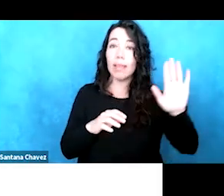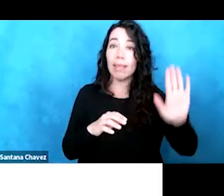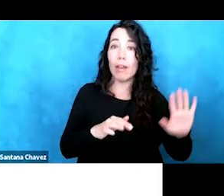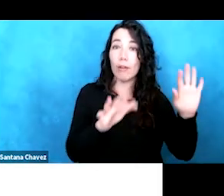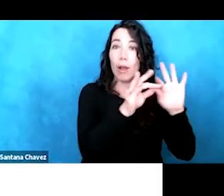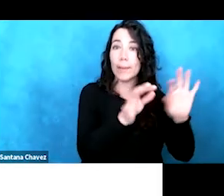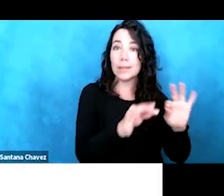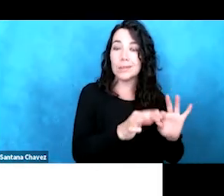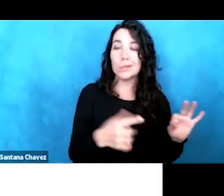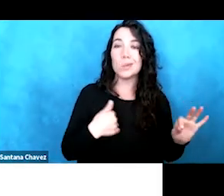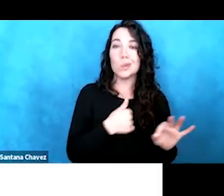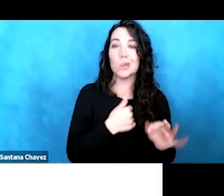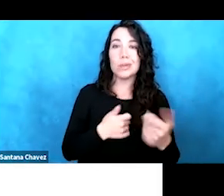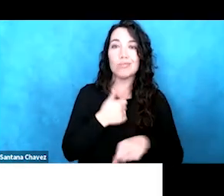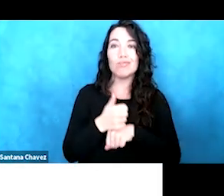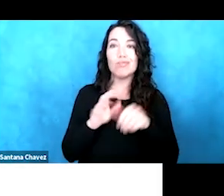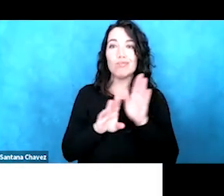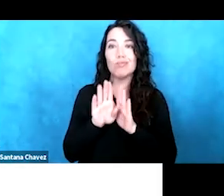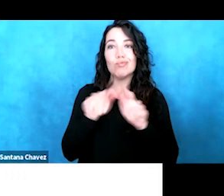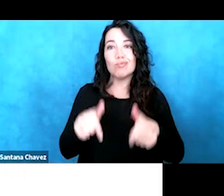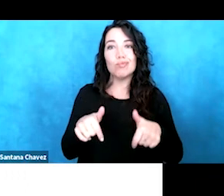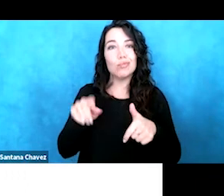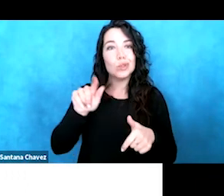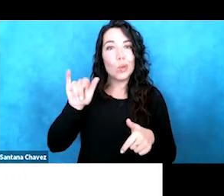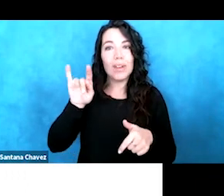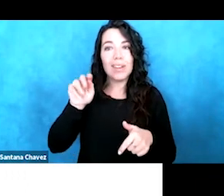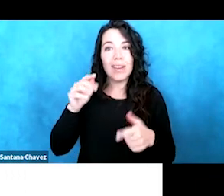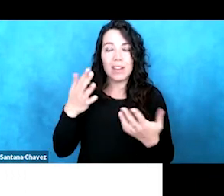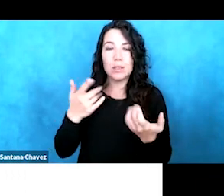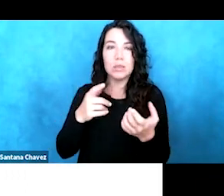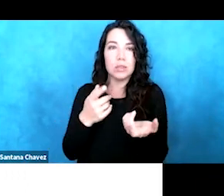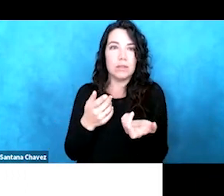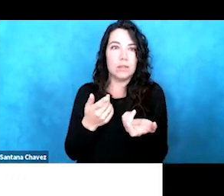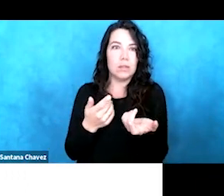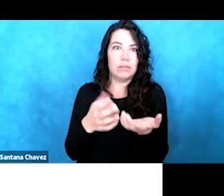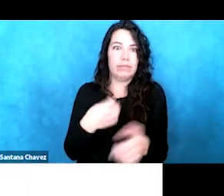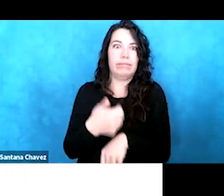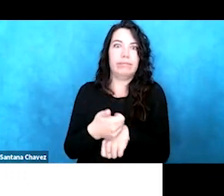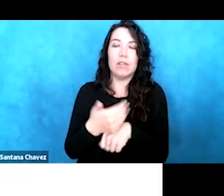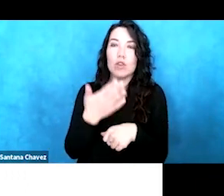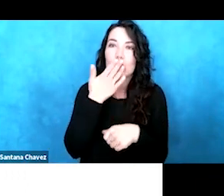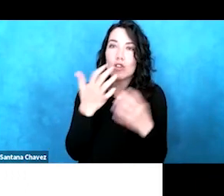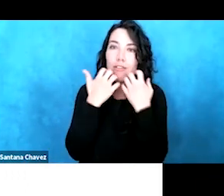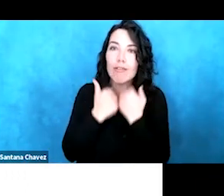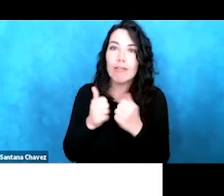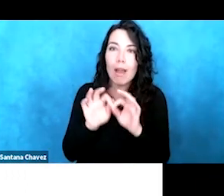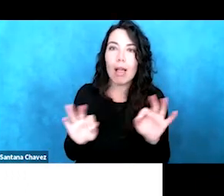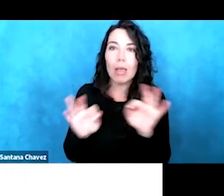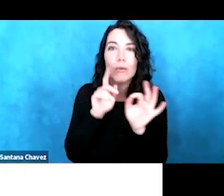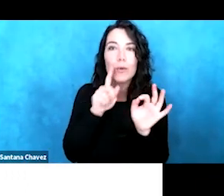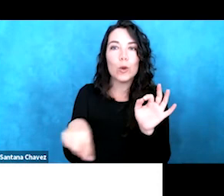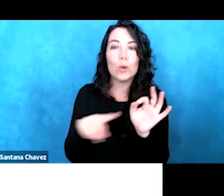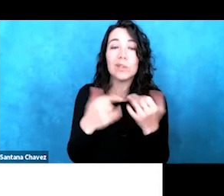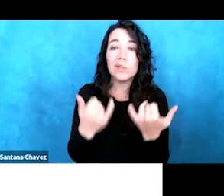we created this toolkit to be as useful as we could make it for all of you. We now ask that you download and review the